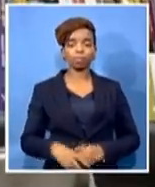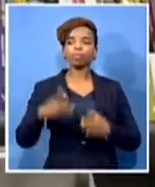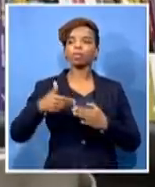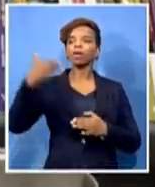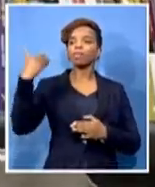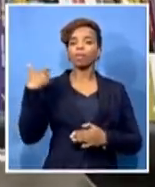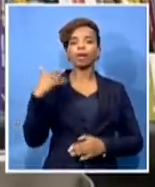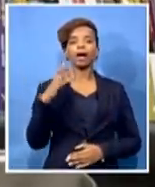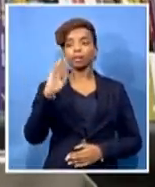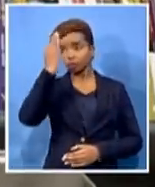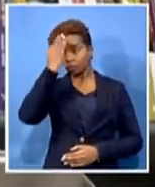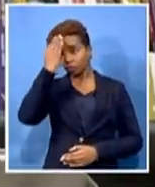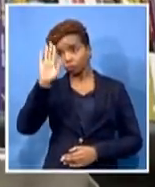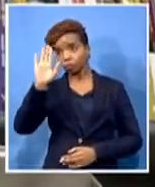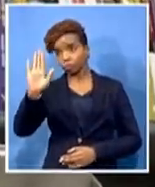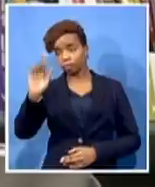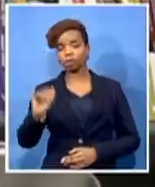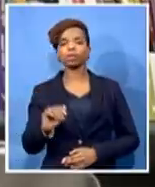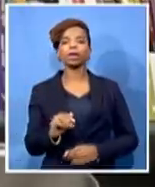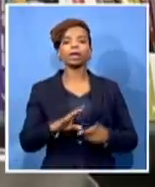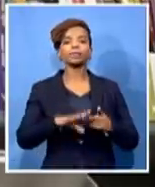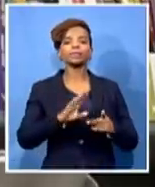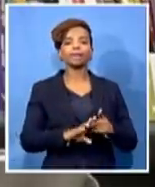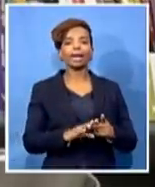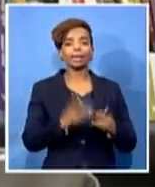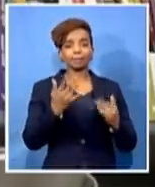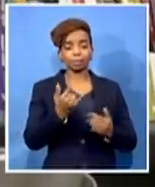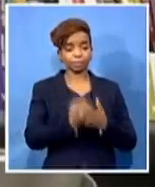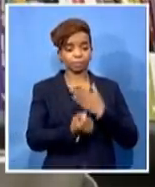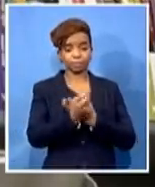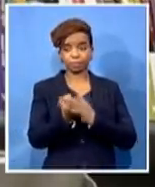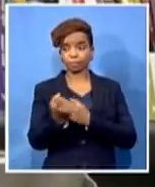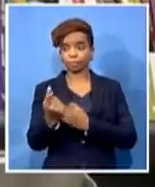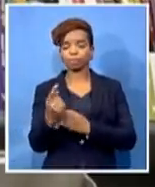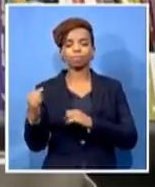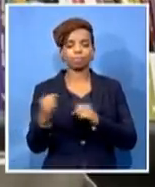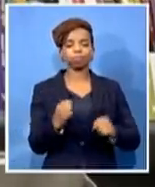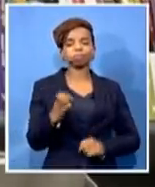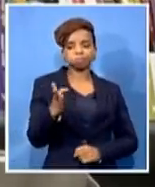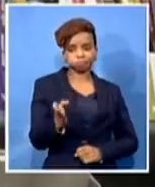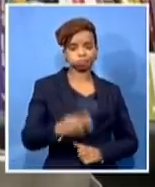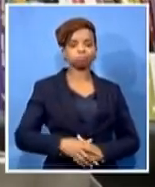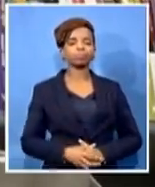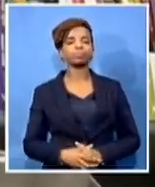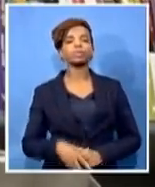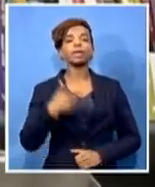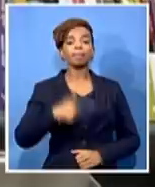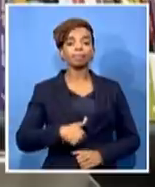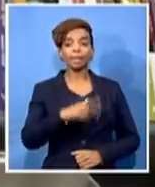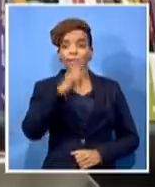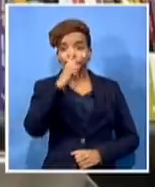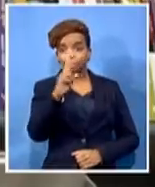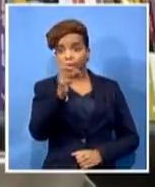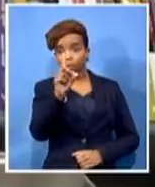faction still exists. What I see with Mr. Masina today, it's